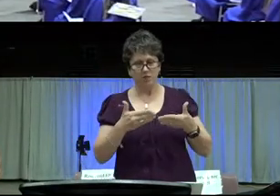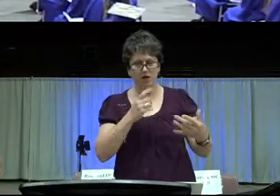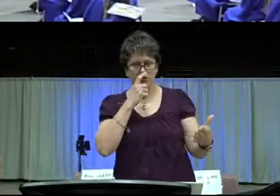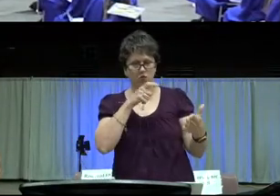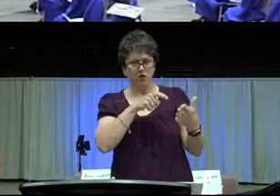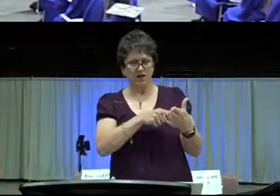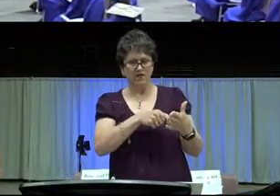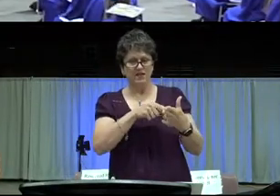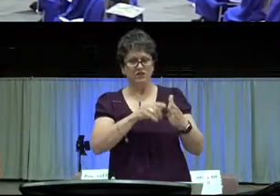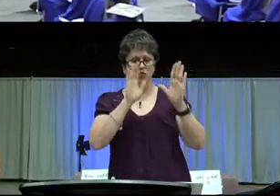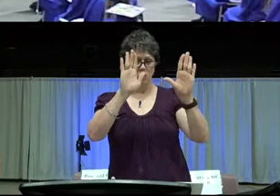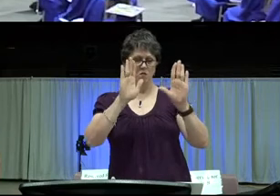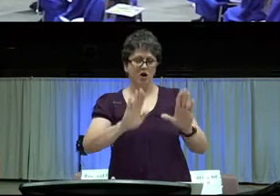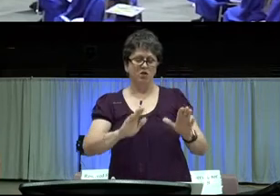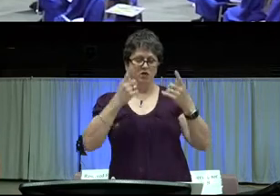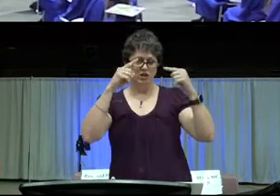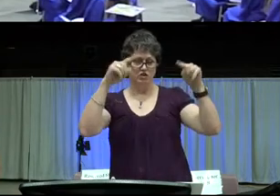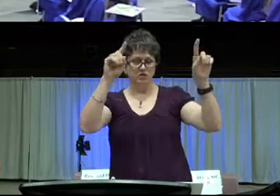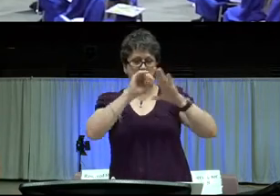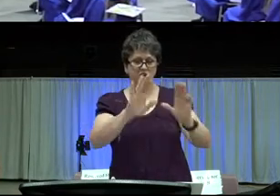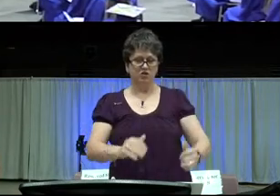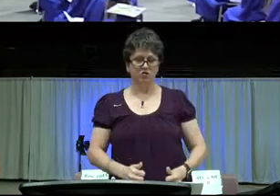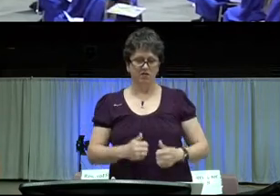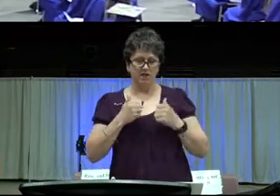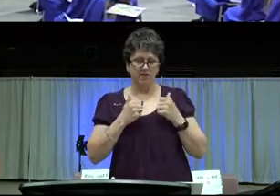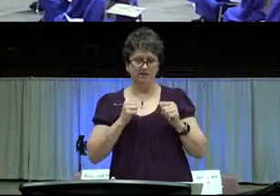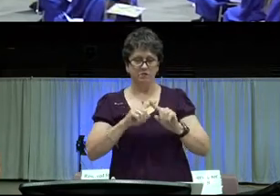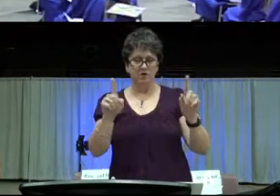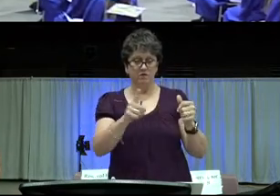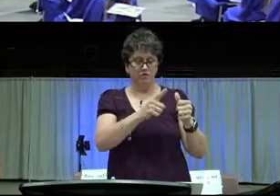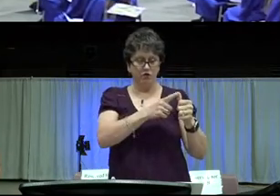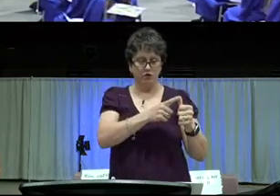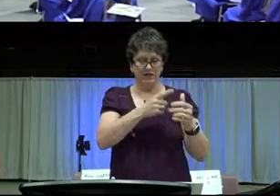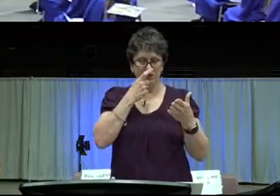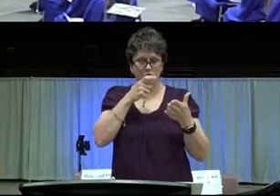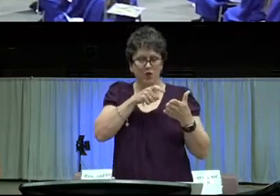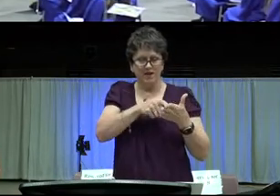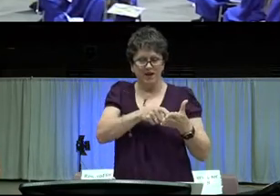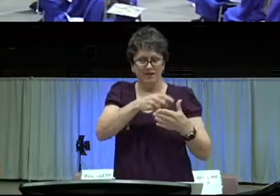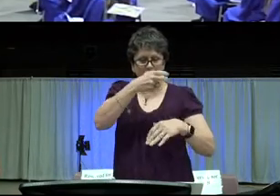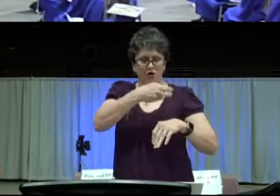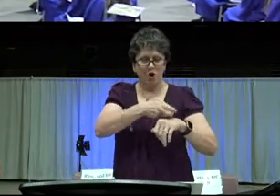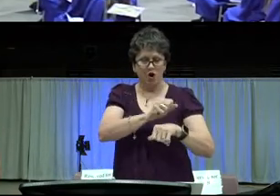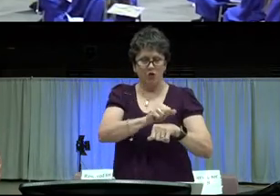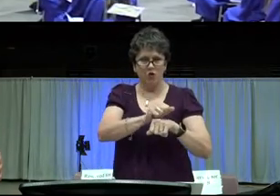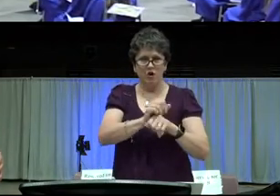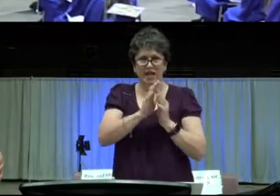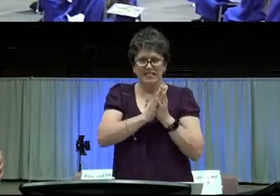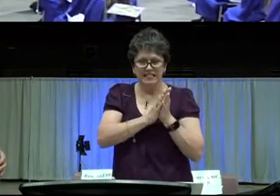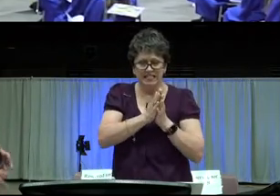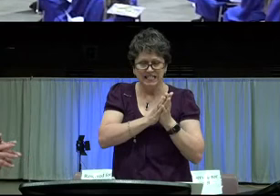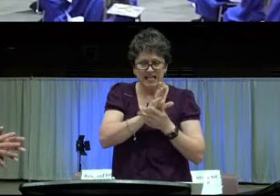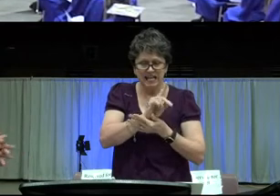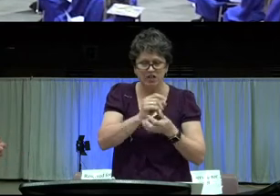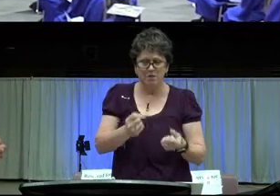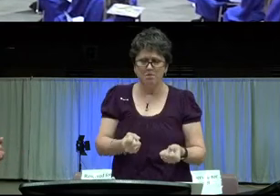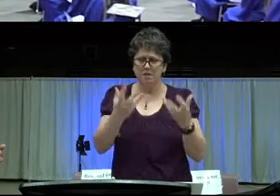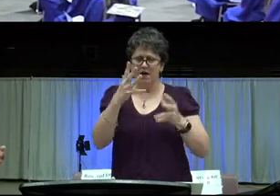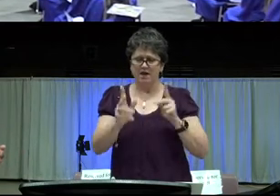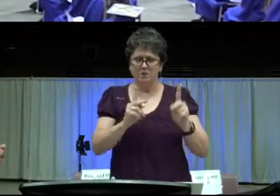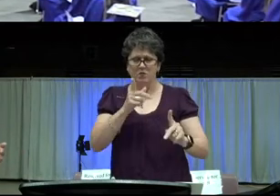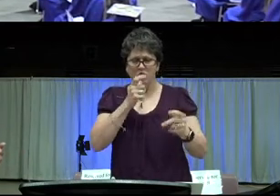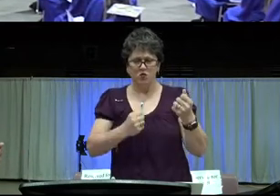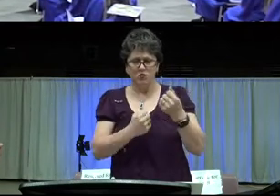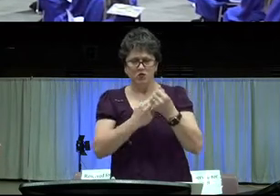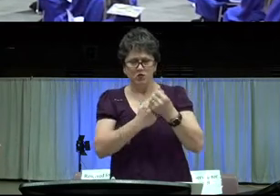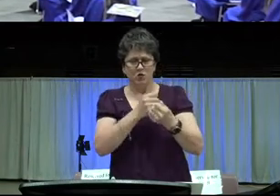and to recognize this remarkable achievement in your lives. But first, let us recognize the hard work and dedication of